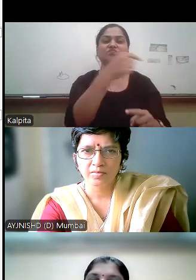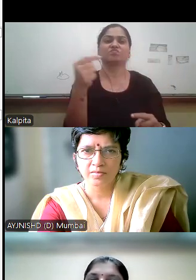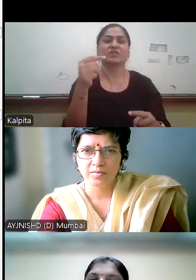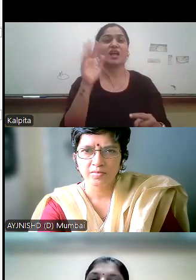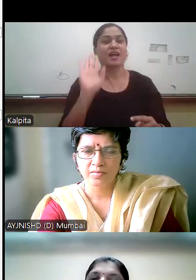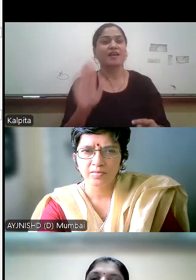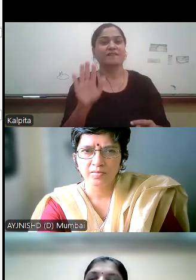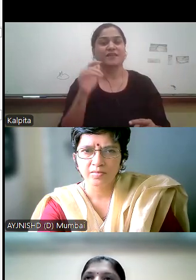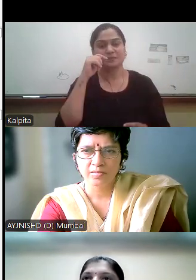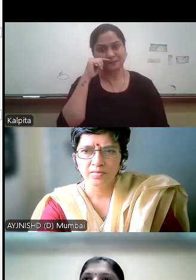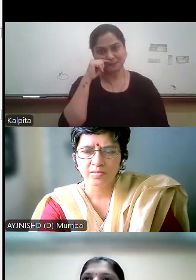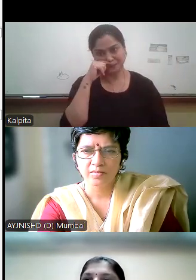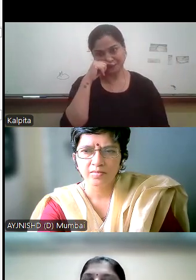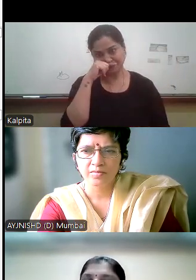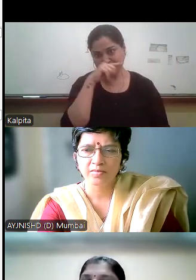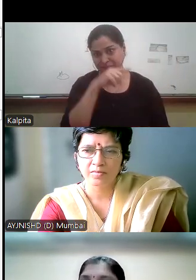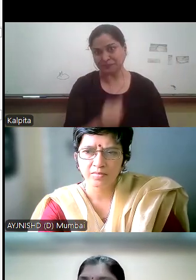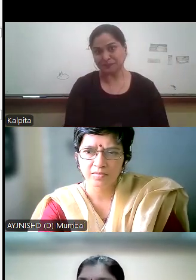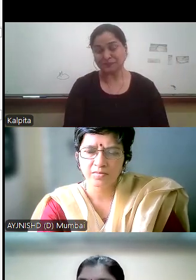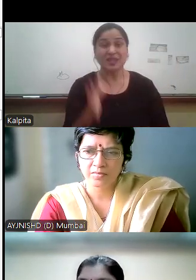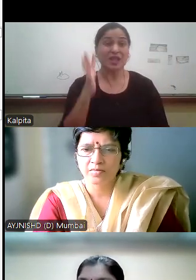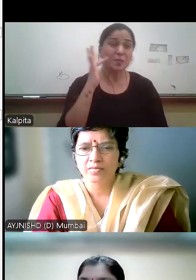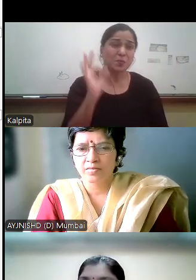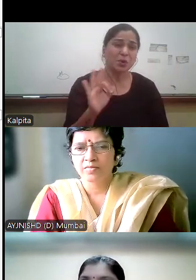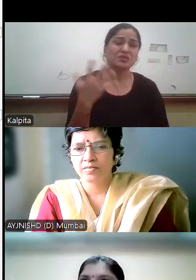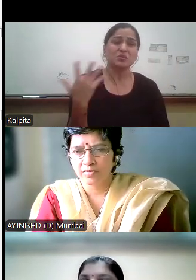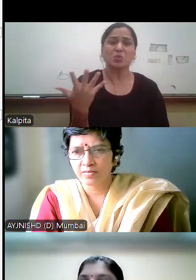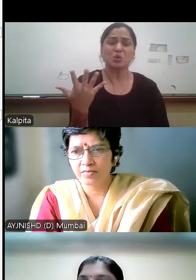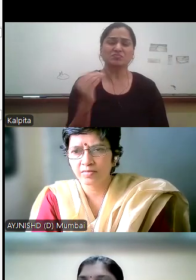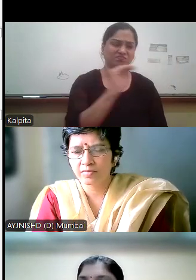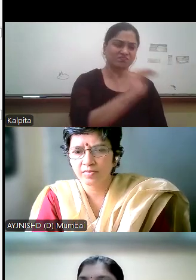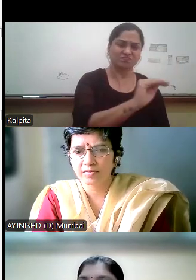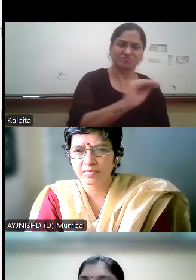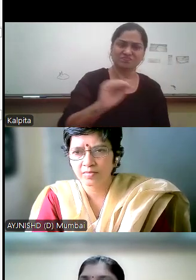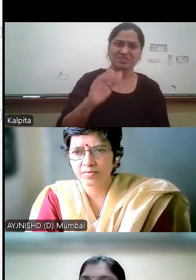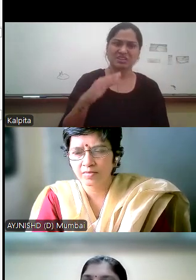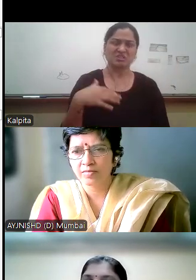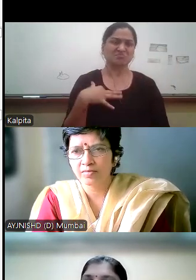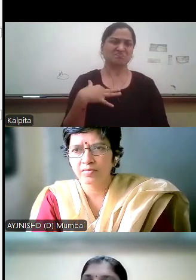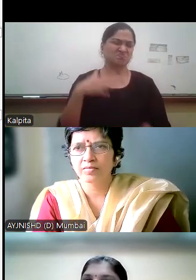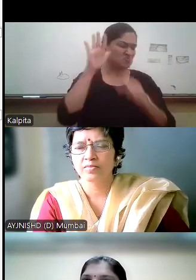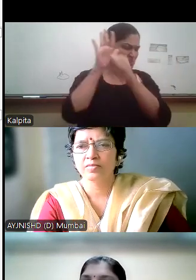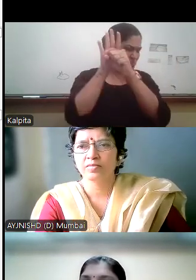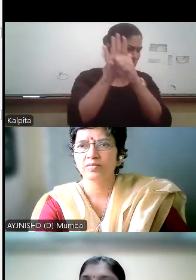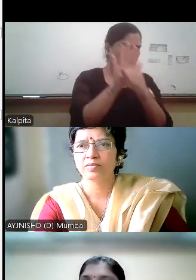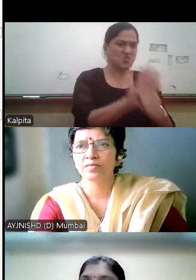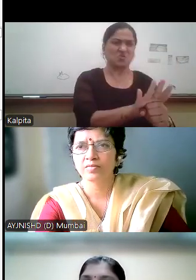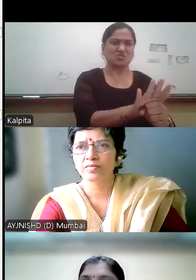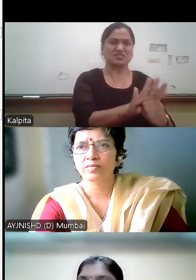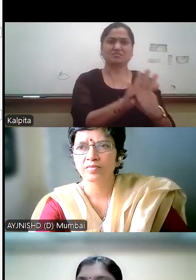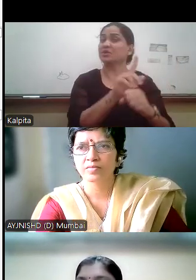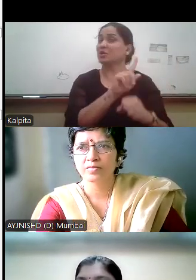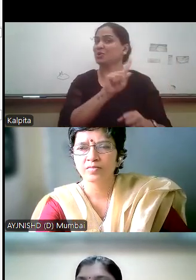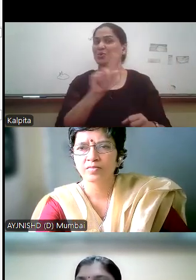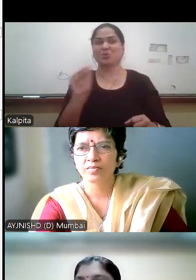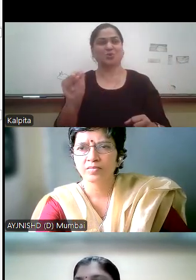Then what is important is when we are working with the child, we can't impose things. Like if the child does not like something, I